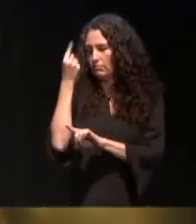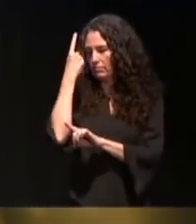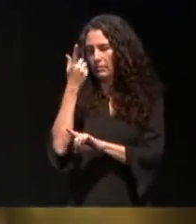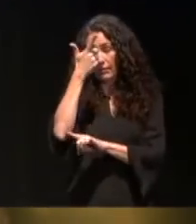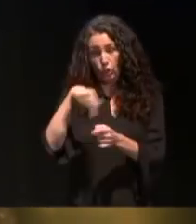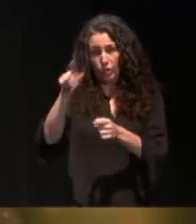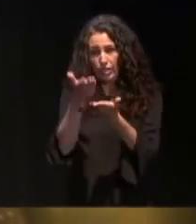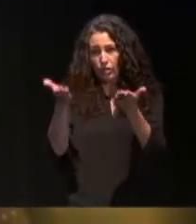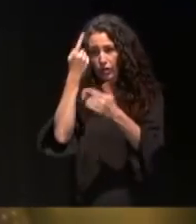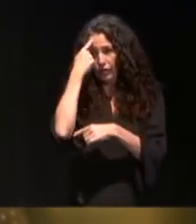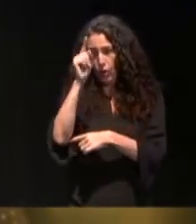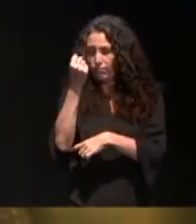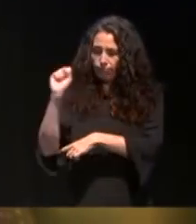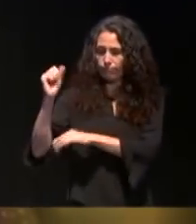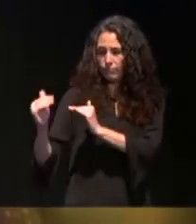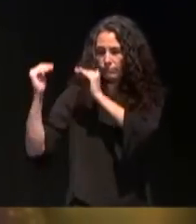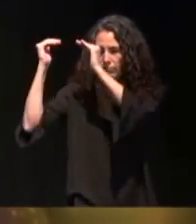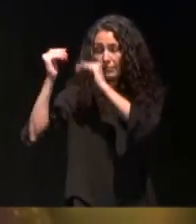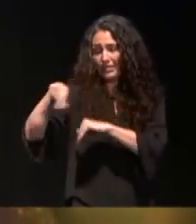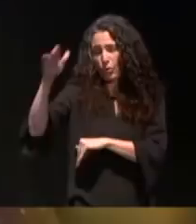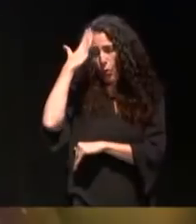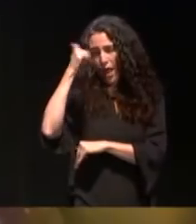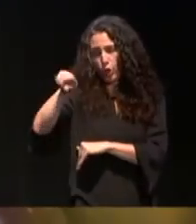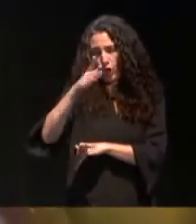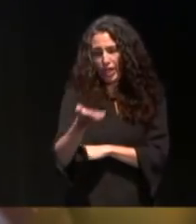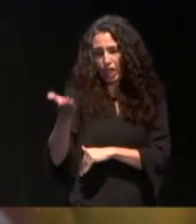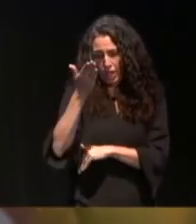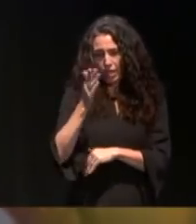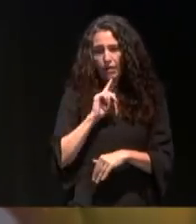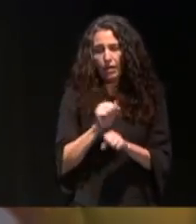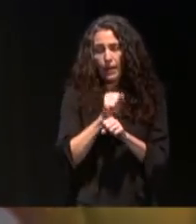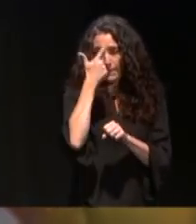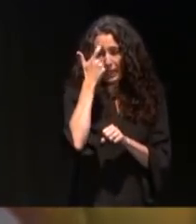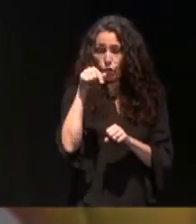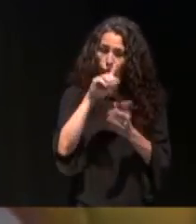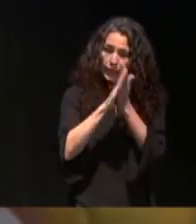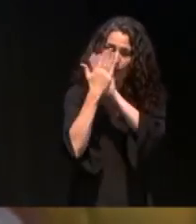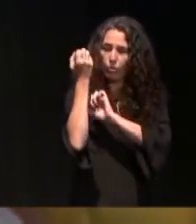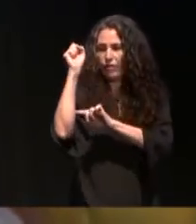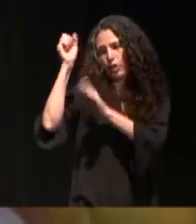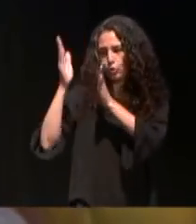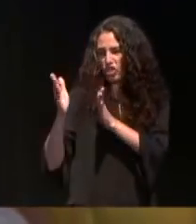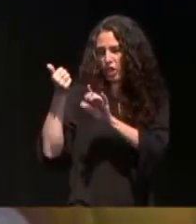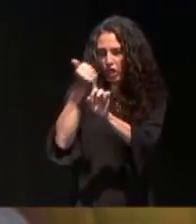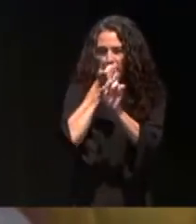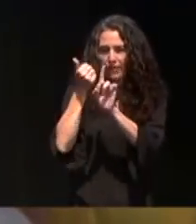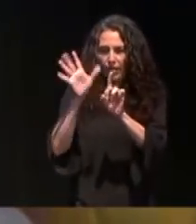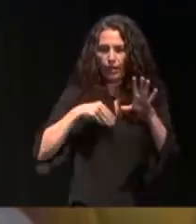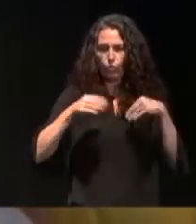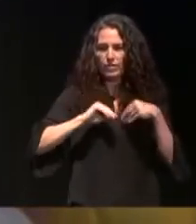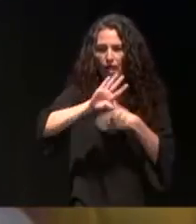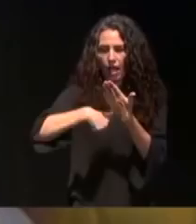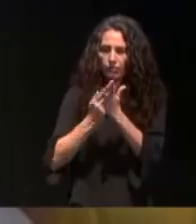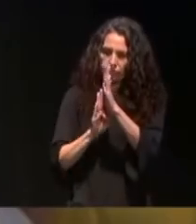for a revolution. That's why you're here. You're here to be a revolutionary, to embrace the